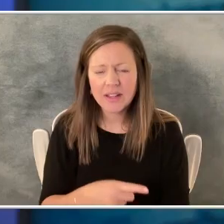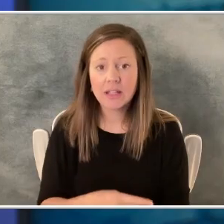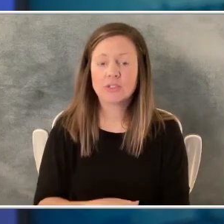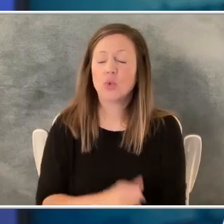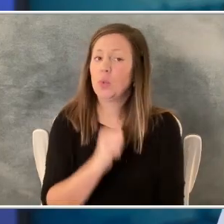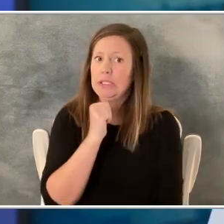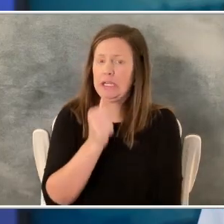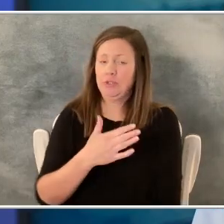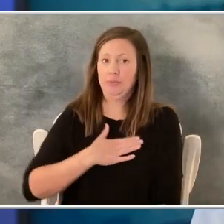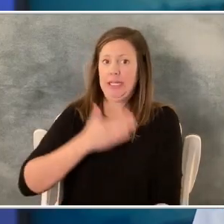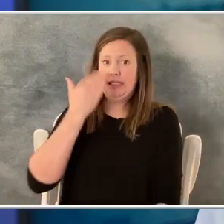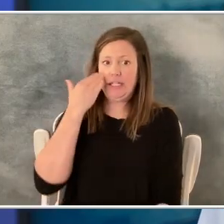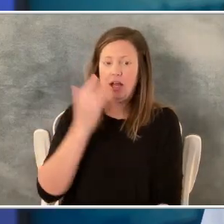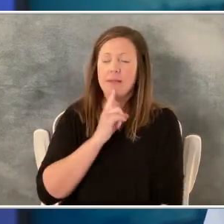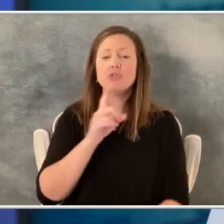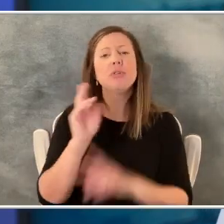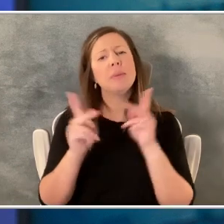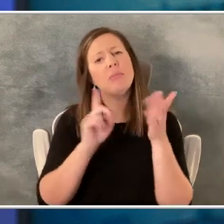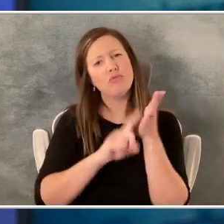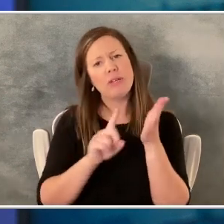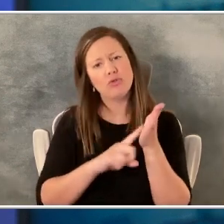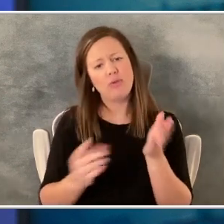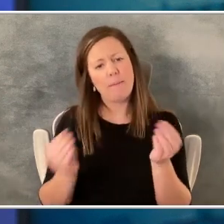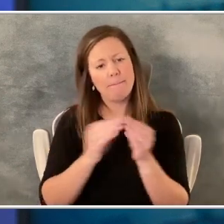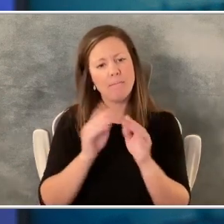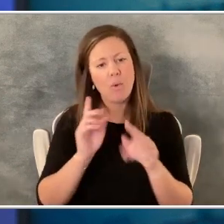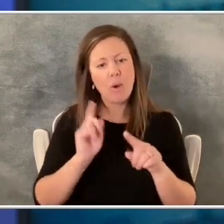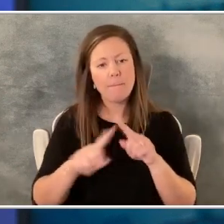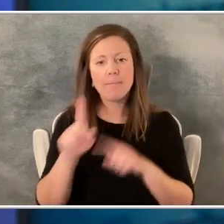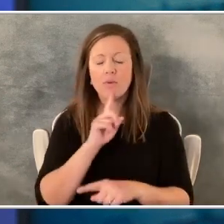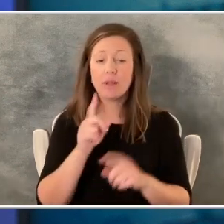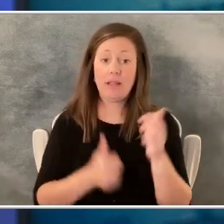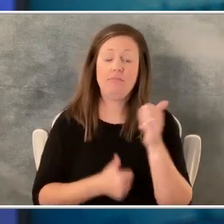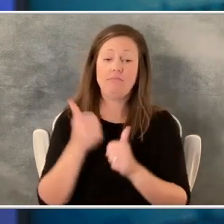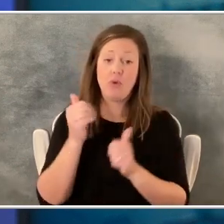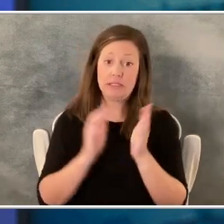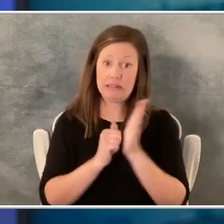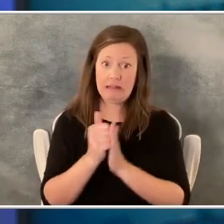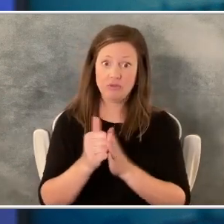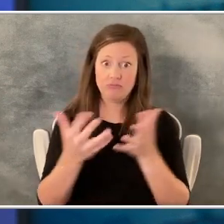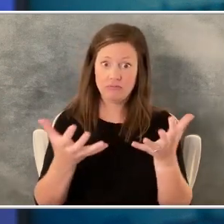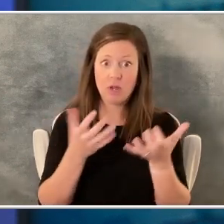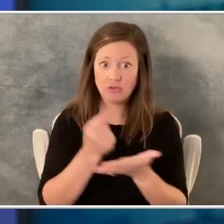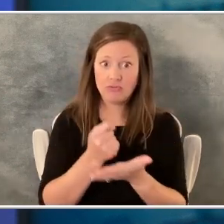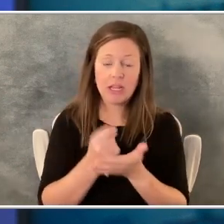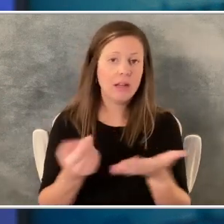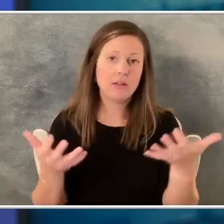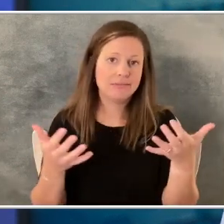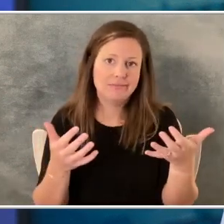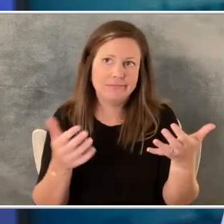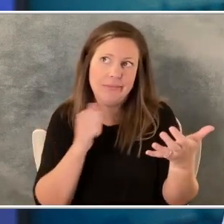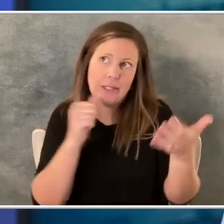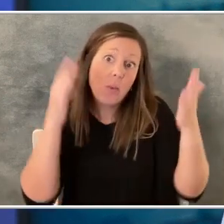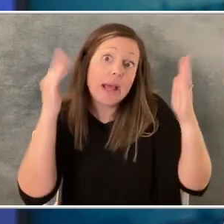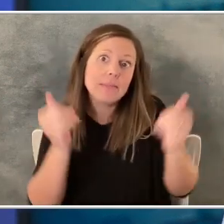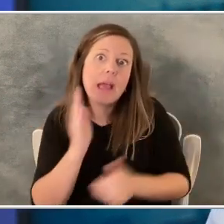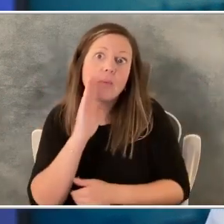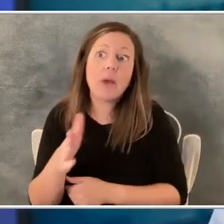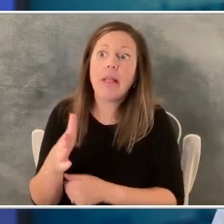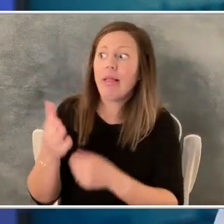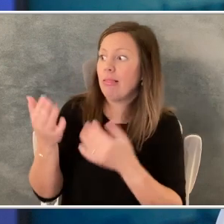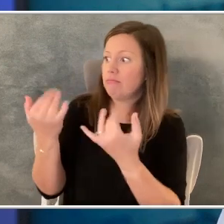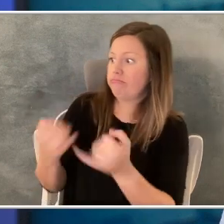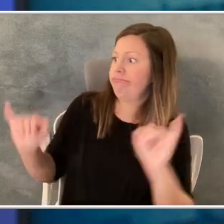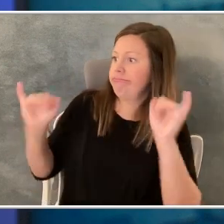sure people are looking into this, but I would say the majority of cancers we would want to treat, we don't expect them to get better on their own. I've